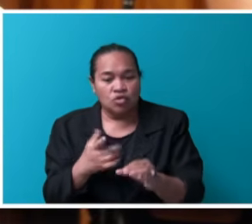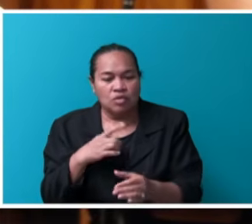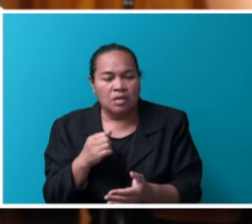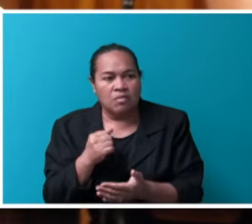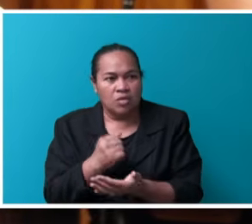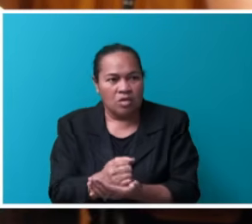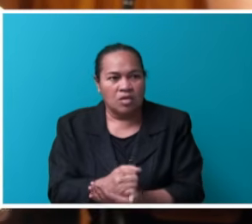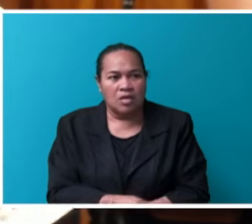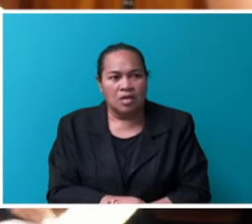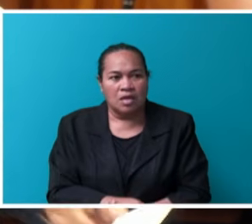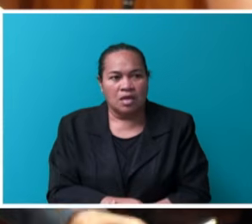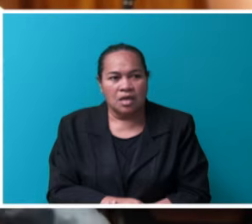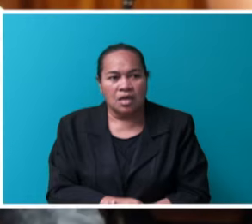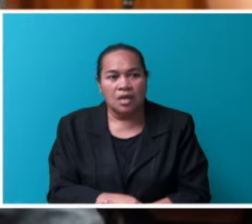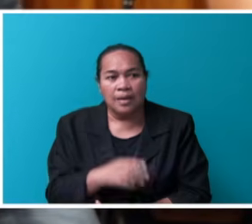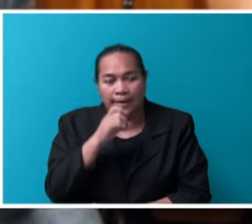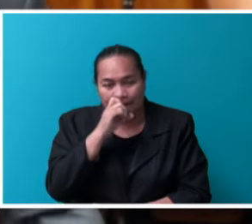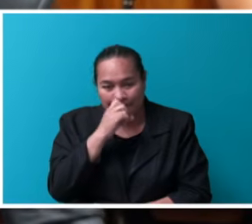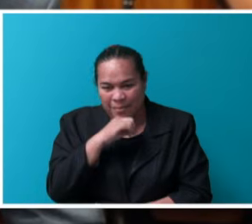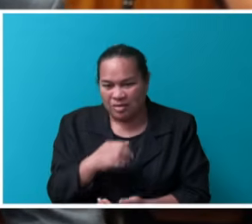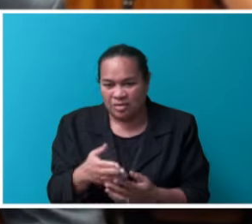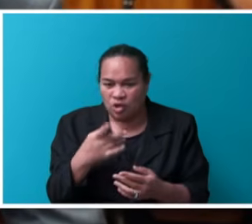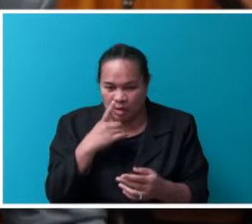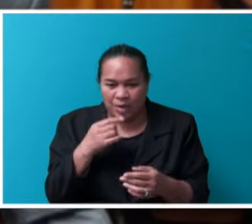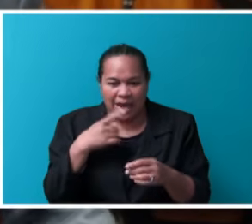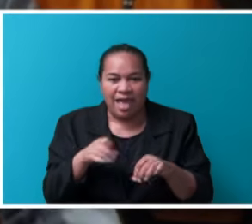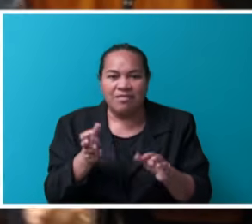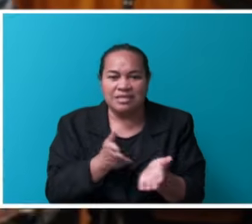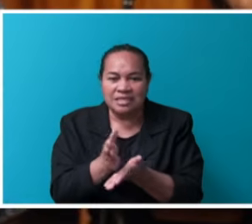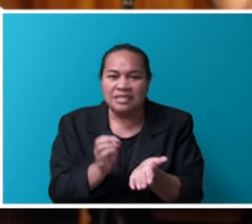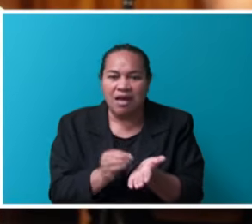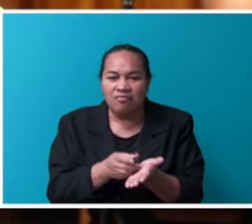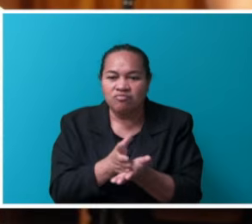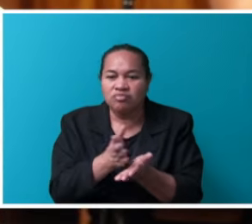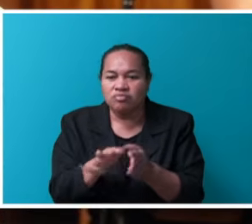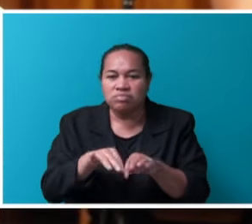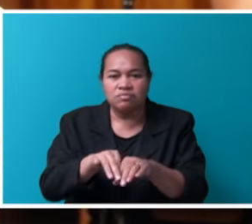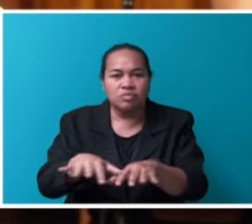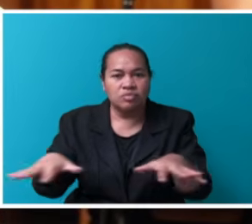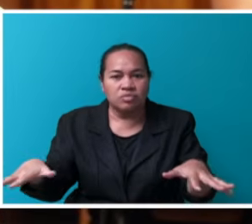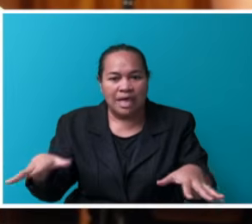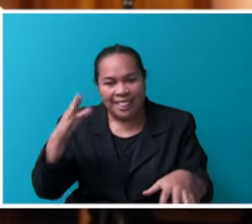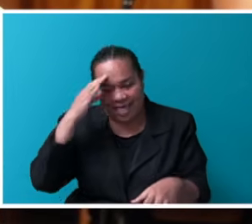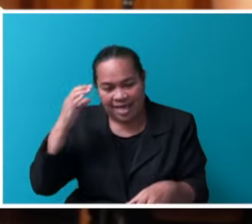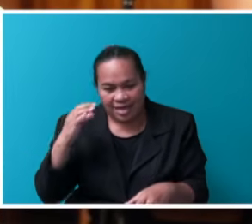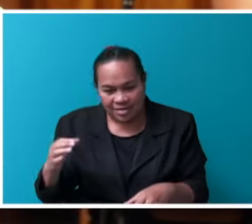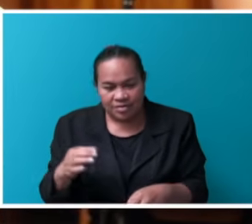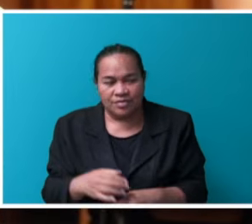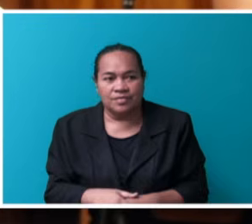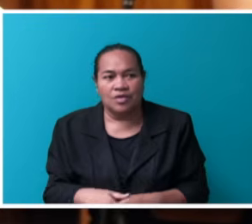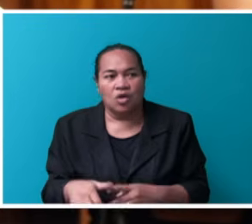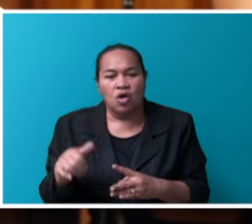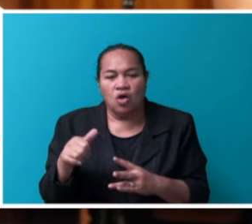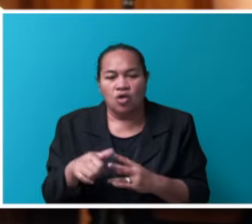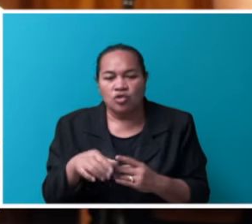transformation, safety enforcement, and decentralized service delivery across the country. Key capital projects of LTA include the